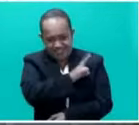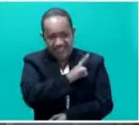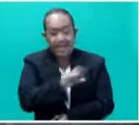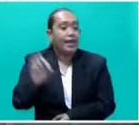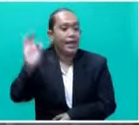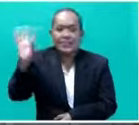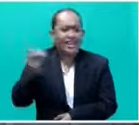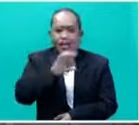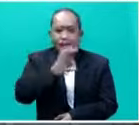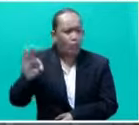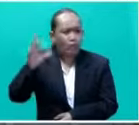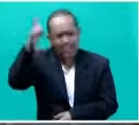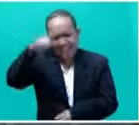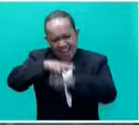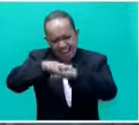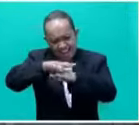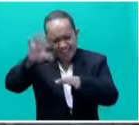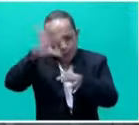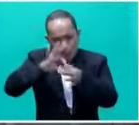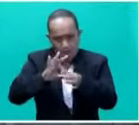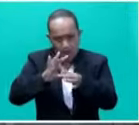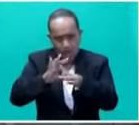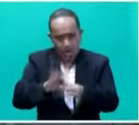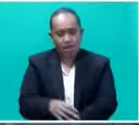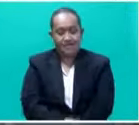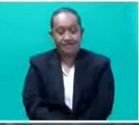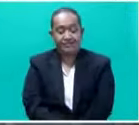the lack of consultation is concerning to the opposition, Honourable Speaker.